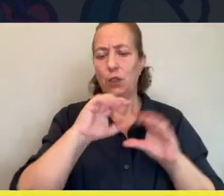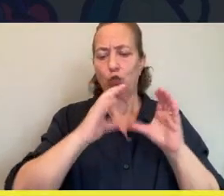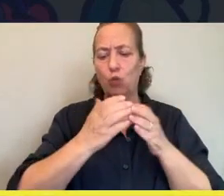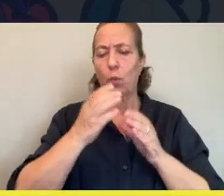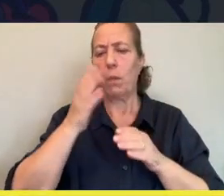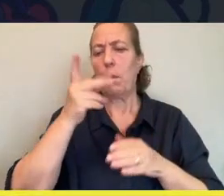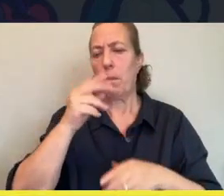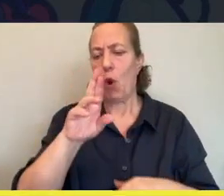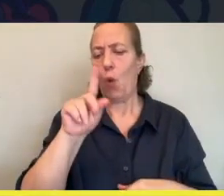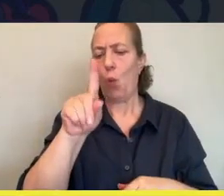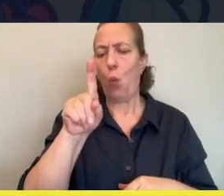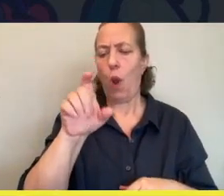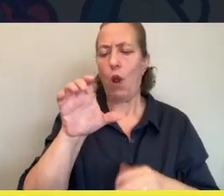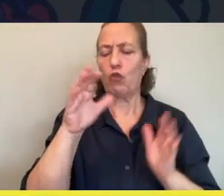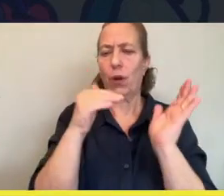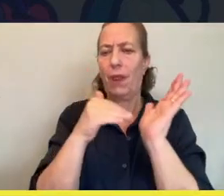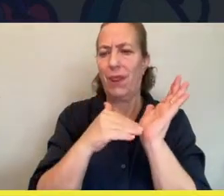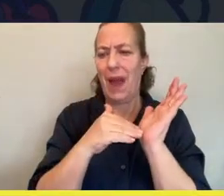population over